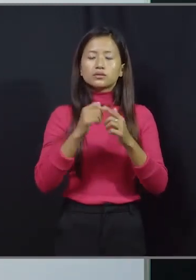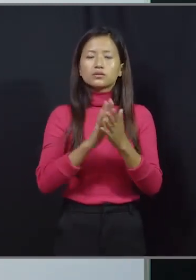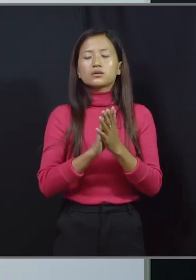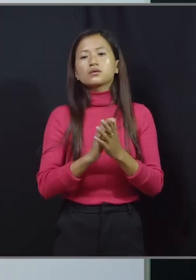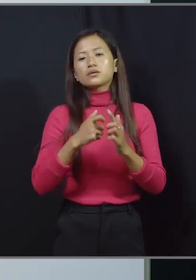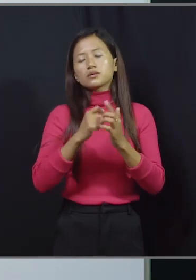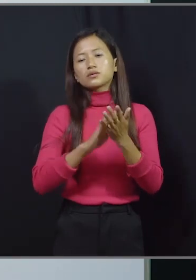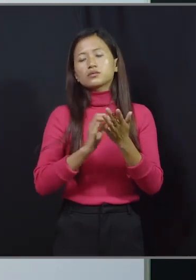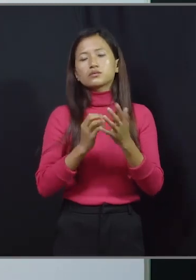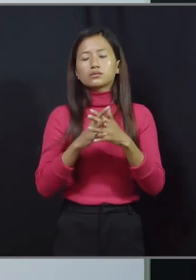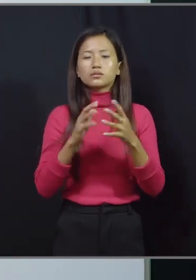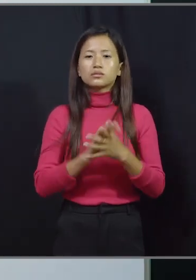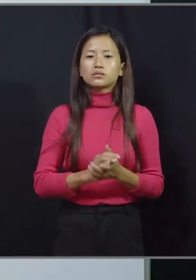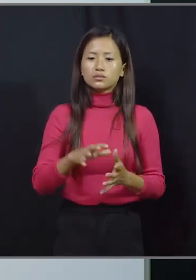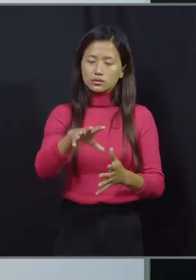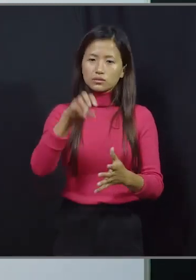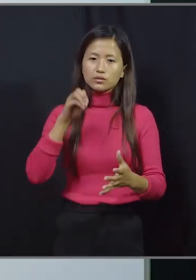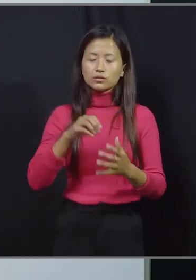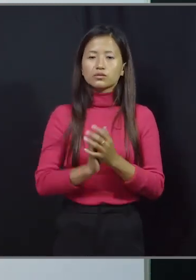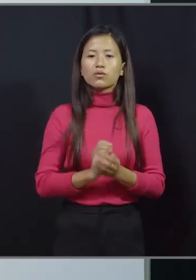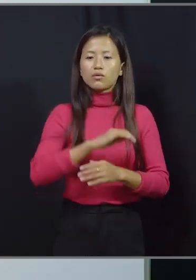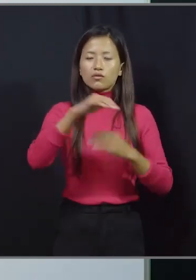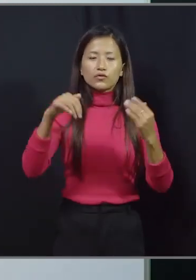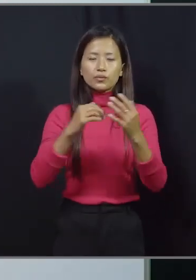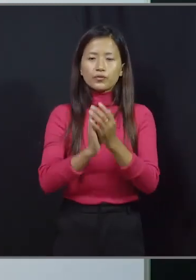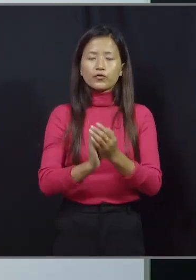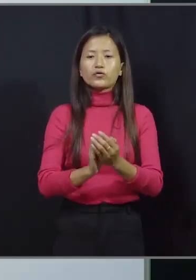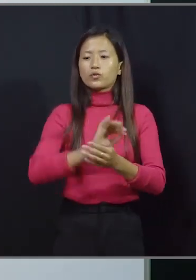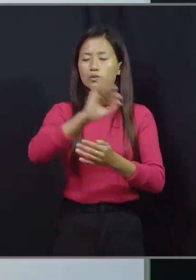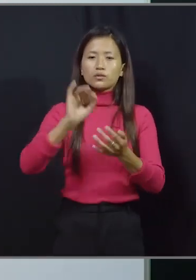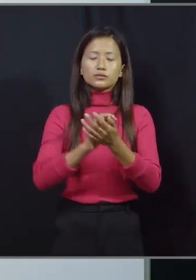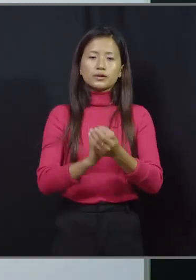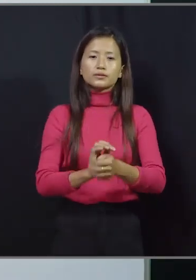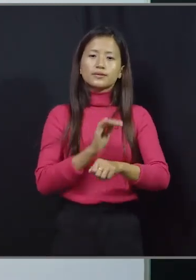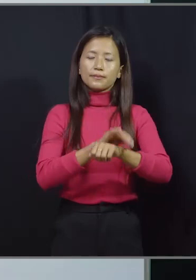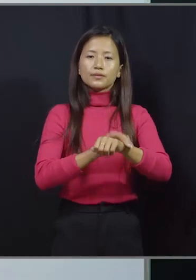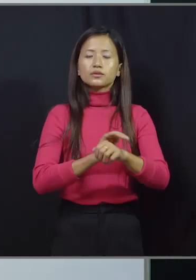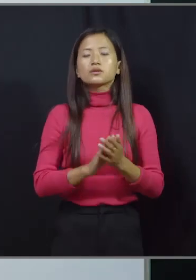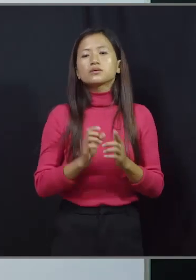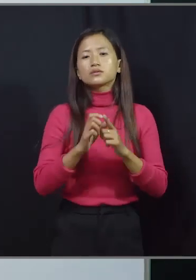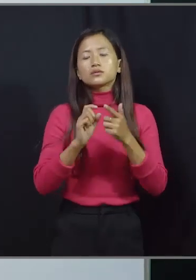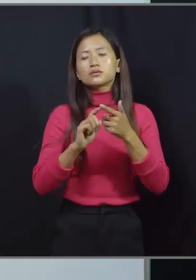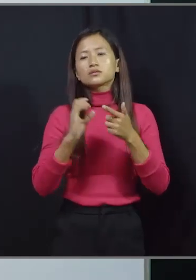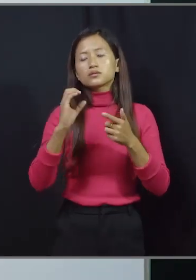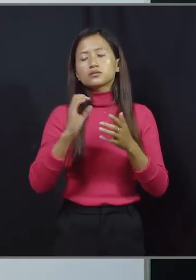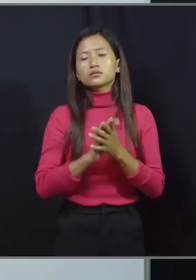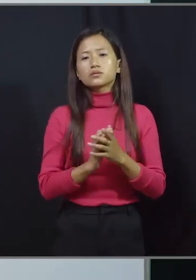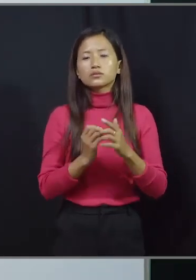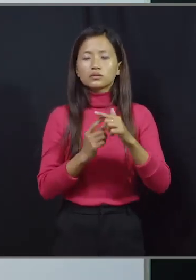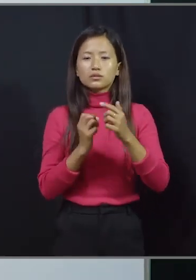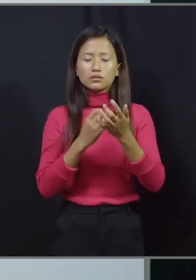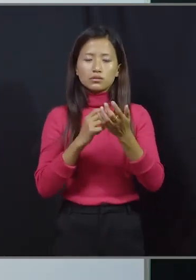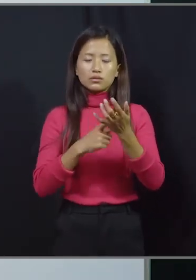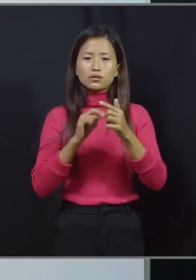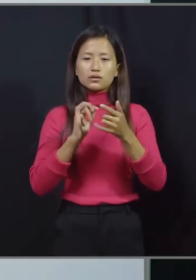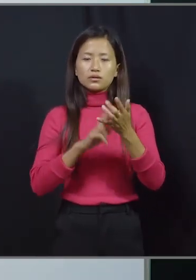Awadh, Mysore were taken over by the British. The second point is the doctrine of lapse. This was